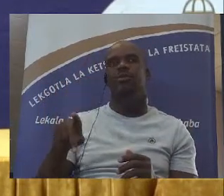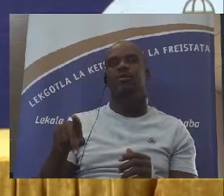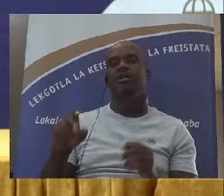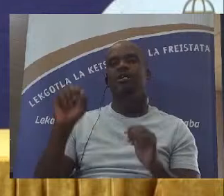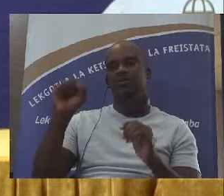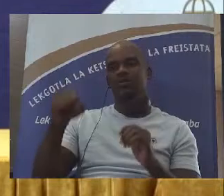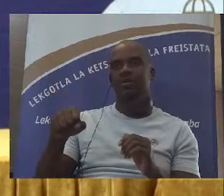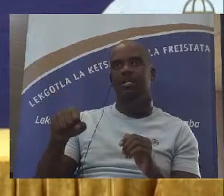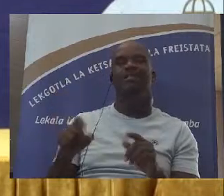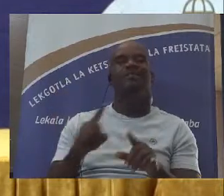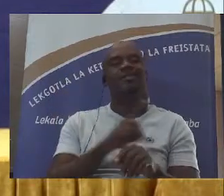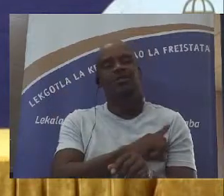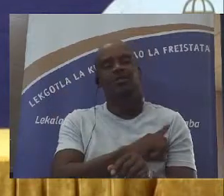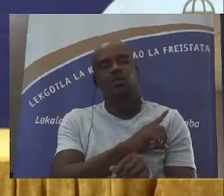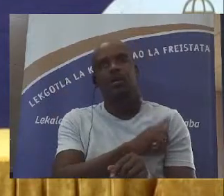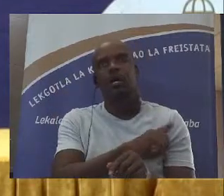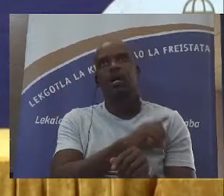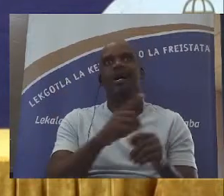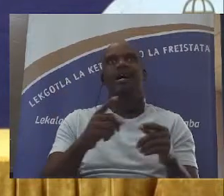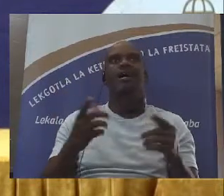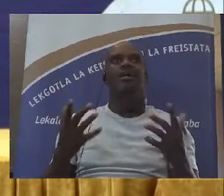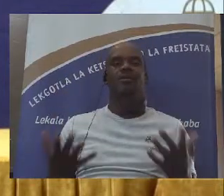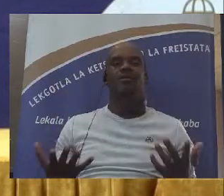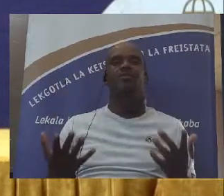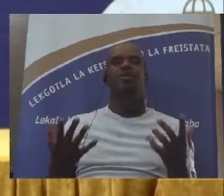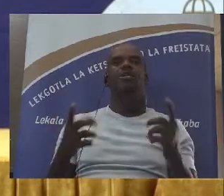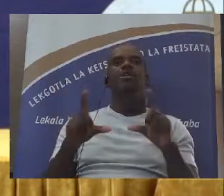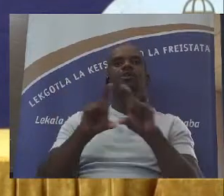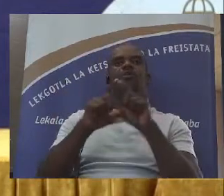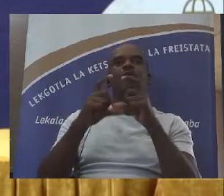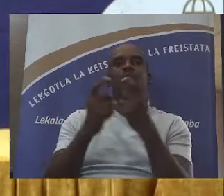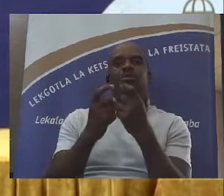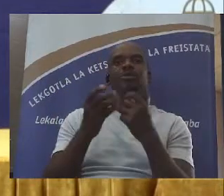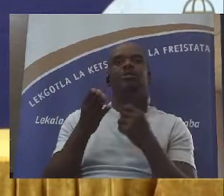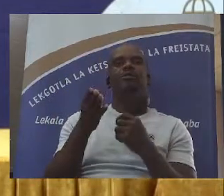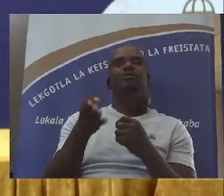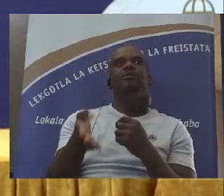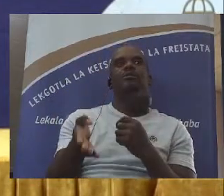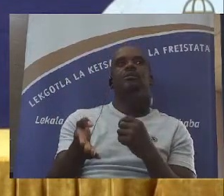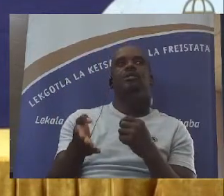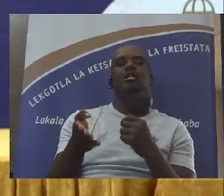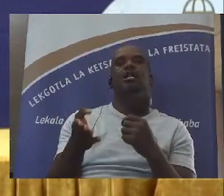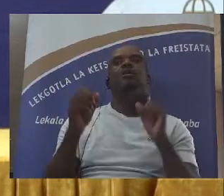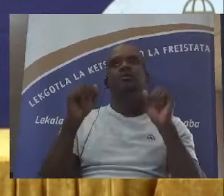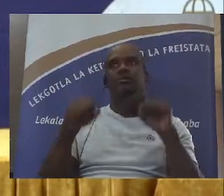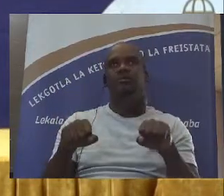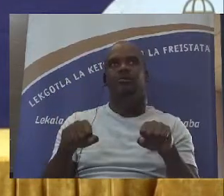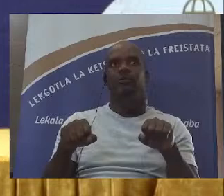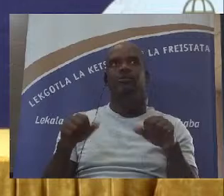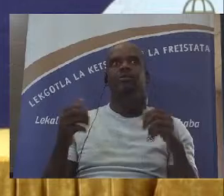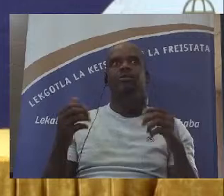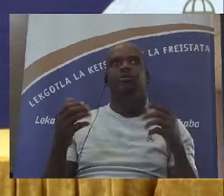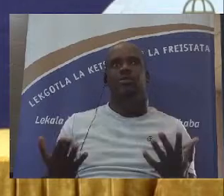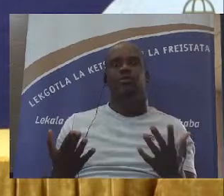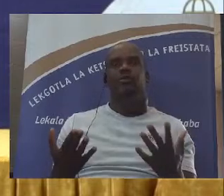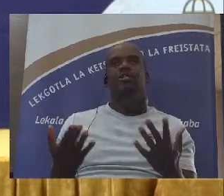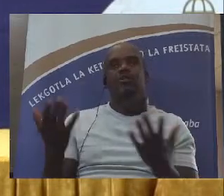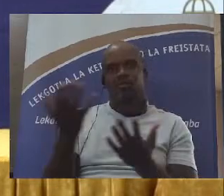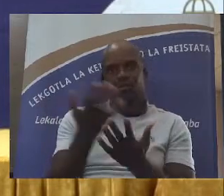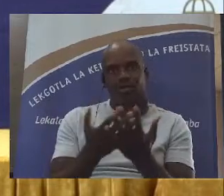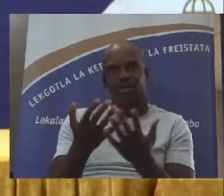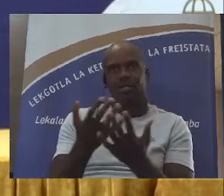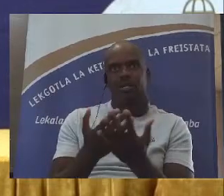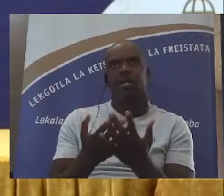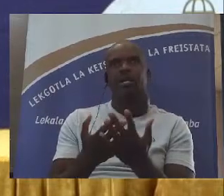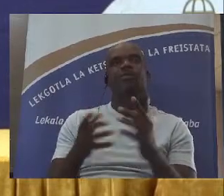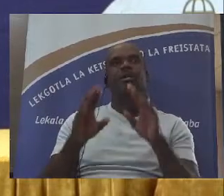currently with the Select Committee to go through the same consultation process to make sure that from a